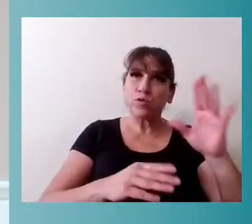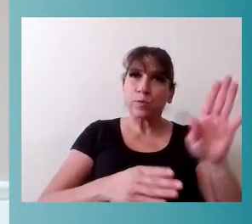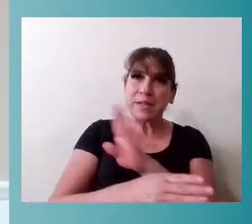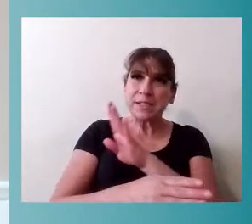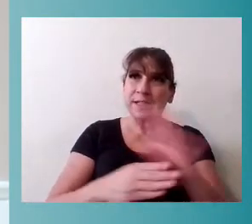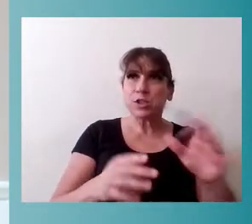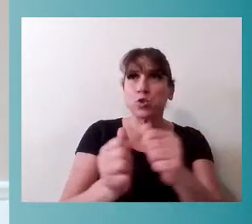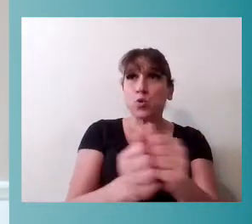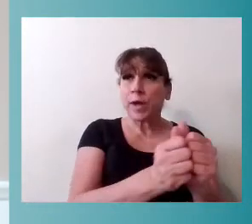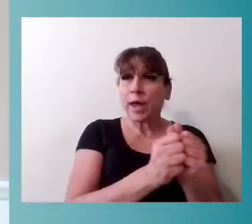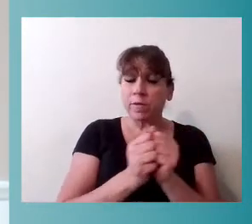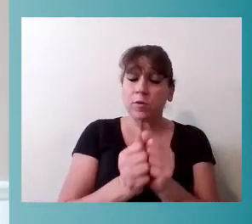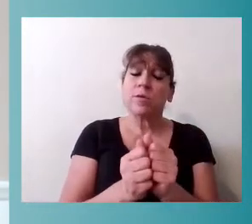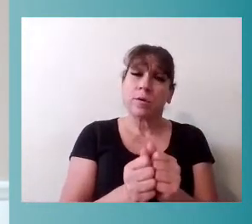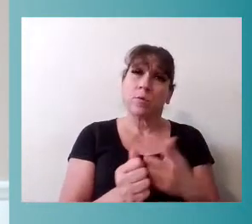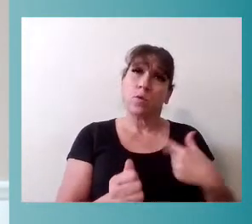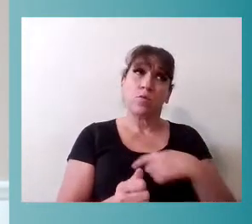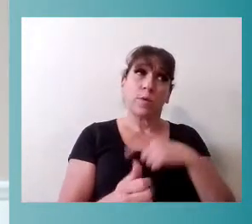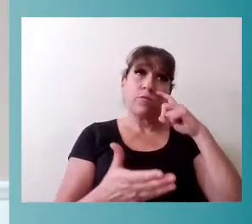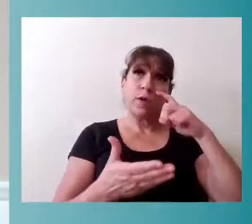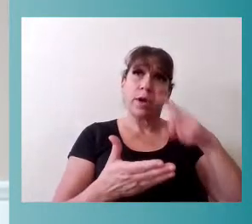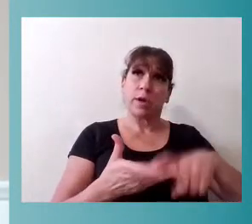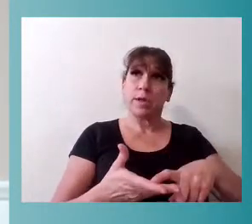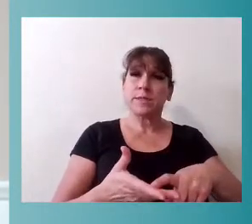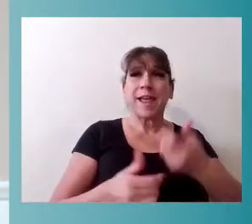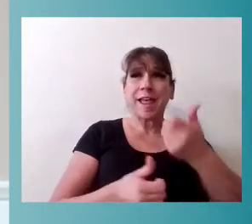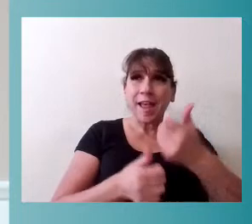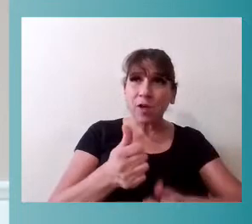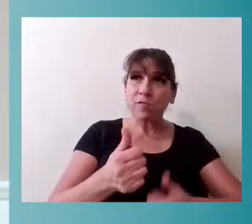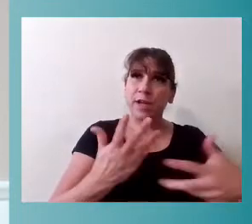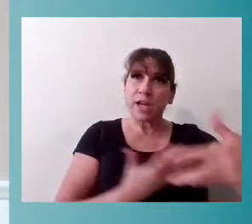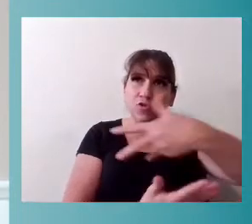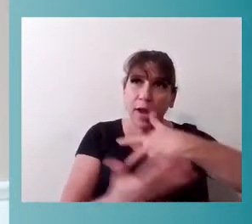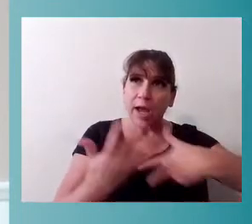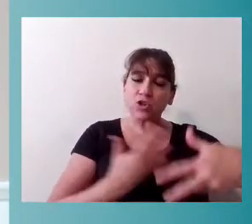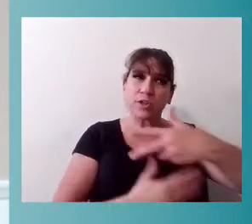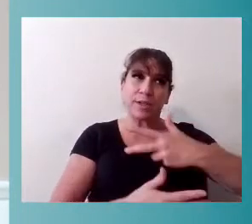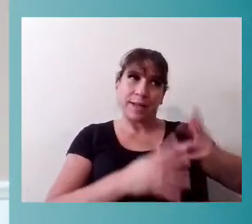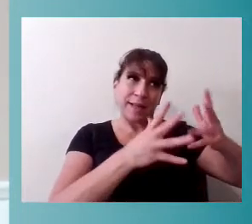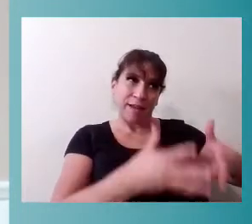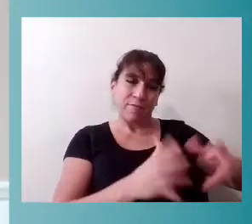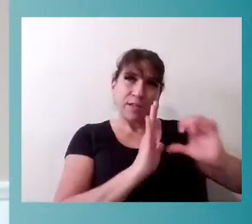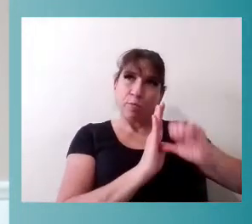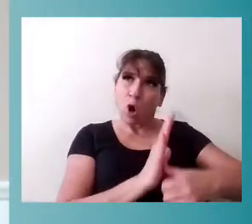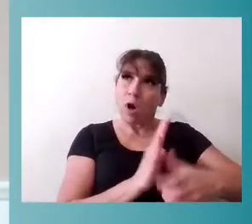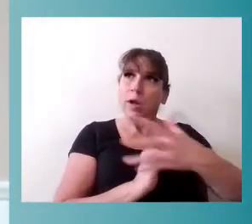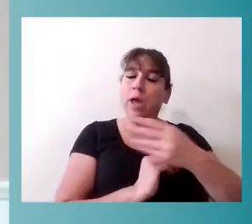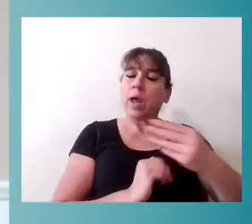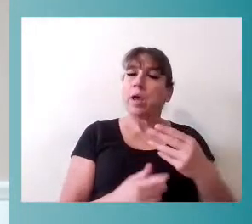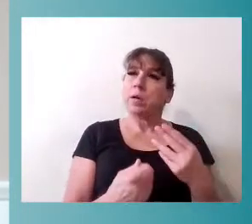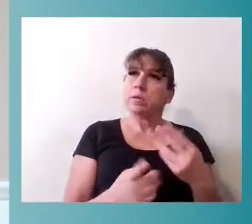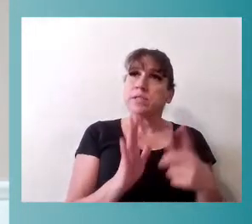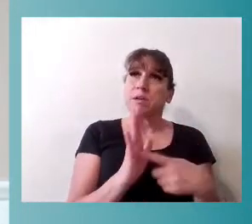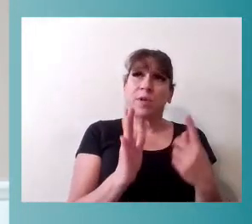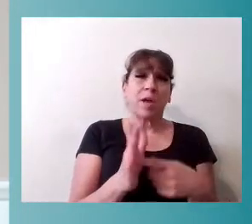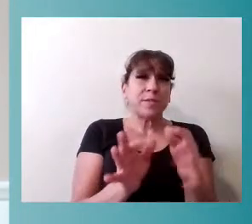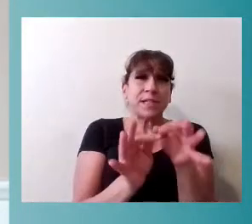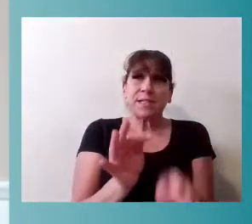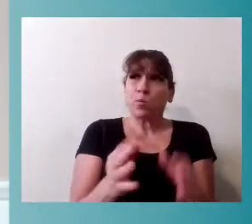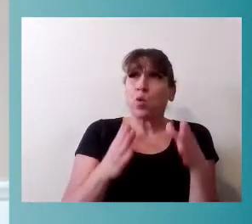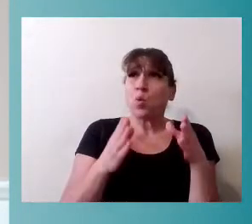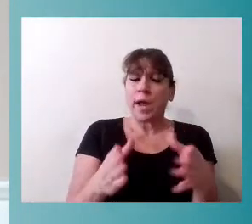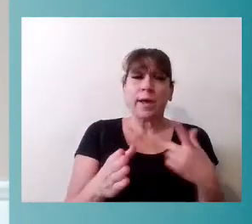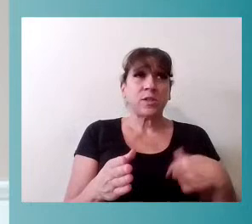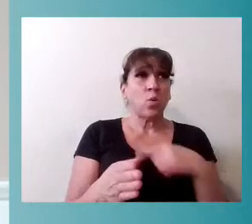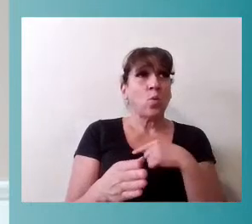together. When we recognize that every interaction leaves a mark, and sometimes in the simplest of ways, we